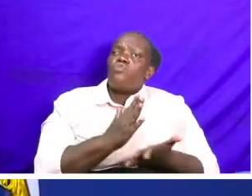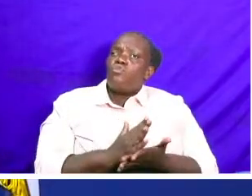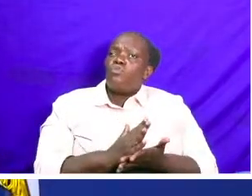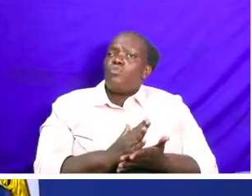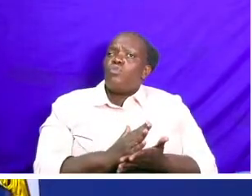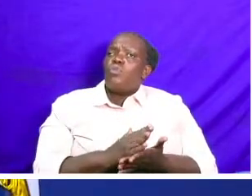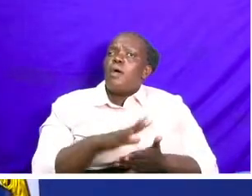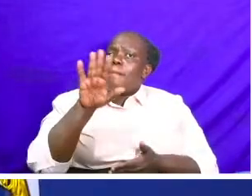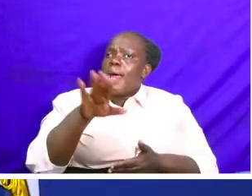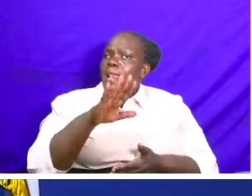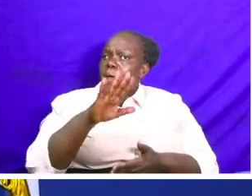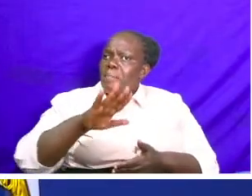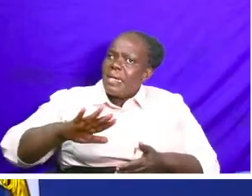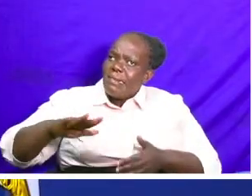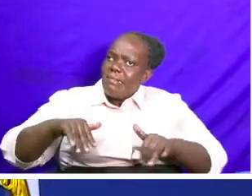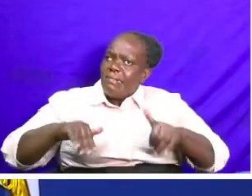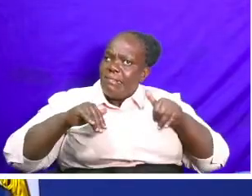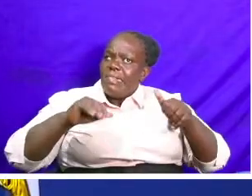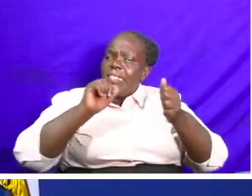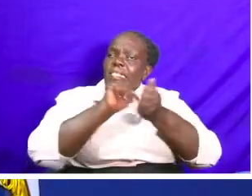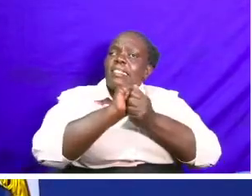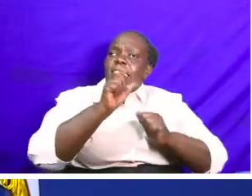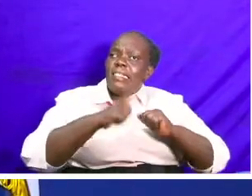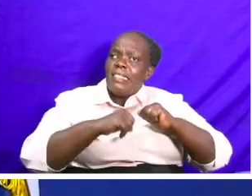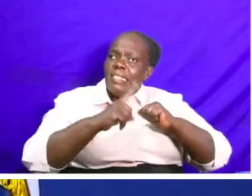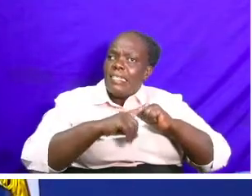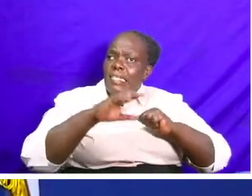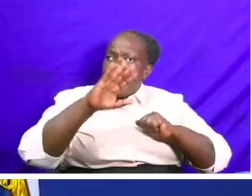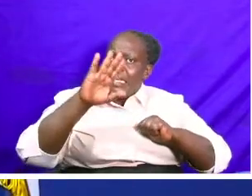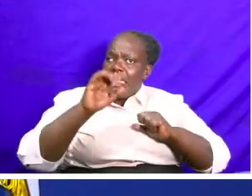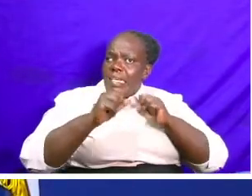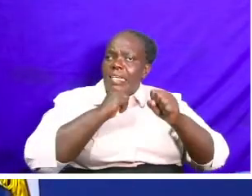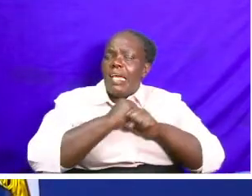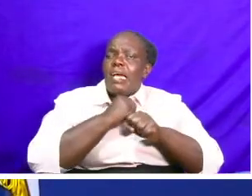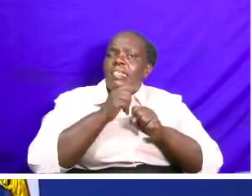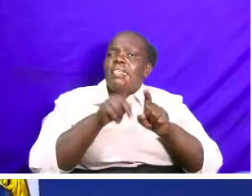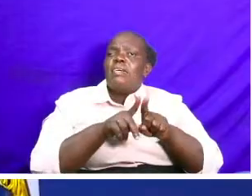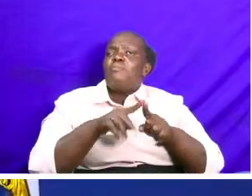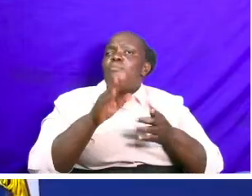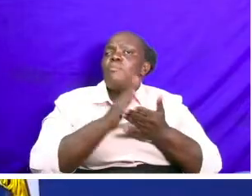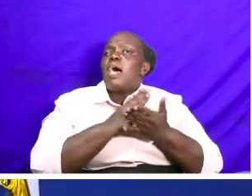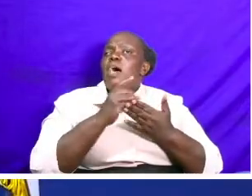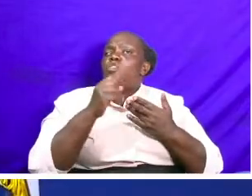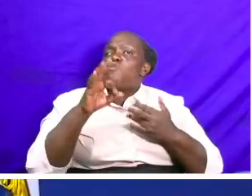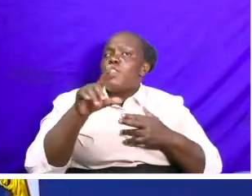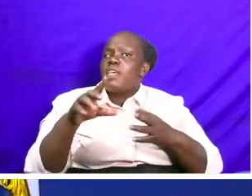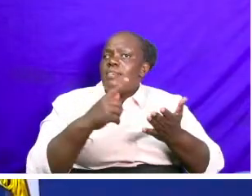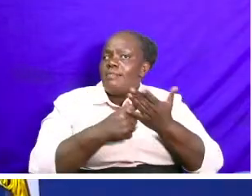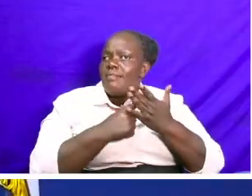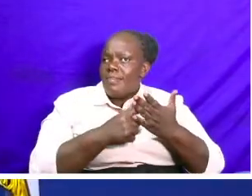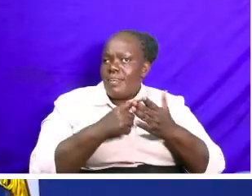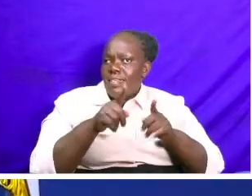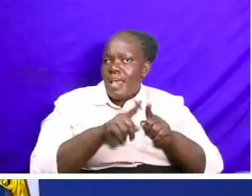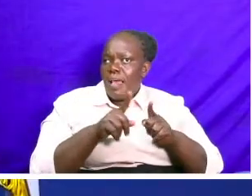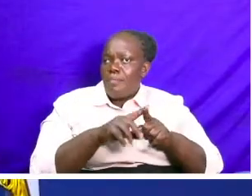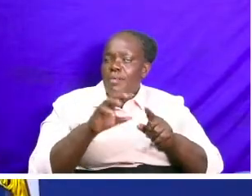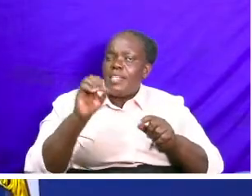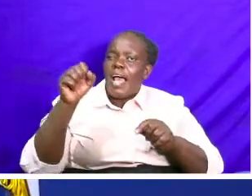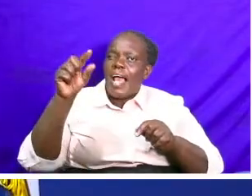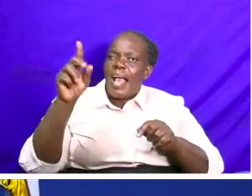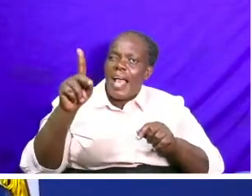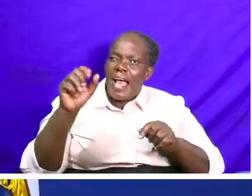in Parliament, I think, for 16 years or so. Because when I was in the National Assembly, we had it. I was part of that caucus with the likes of Sakaja and Mutula